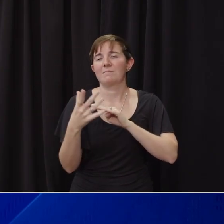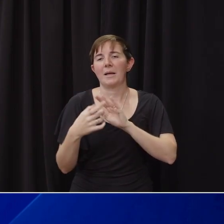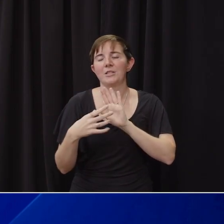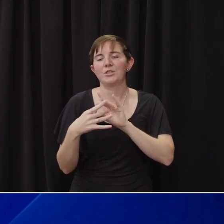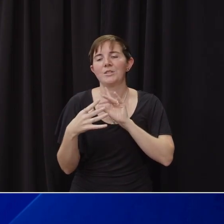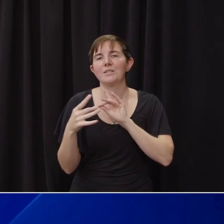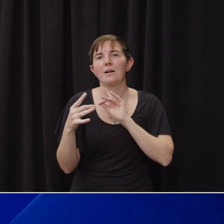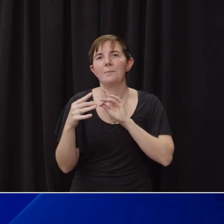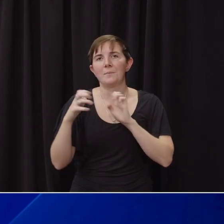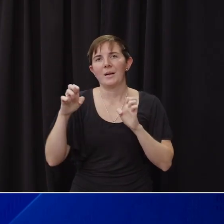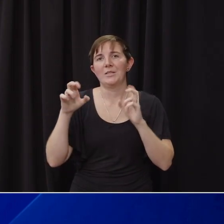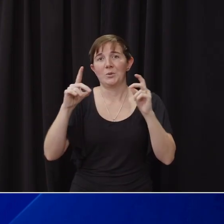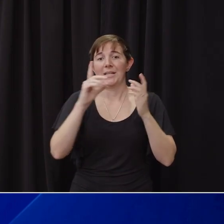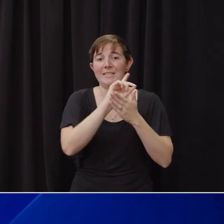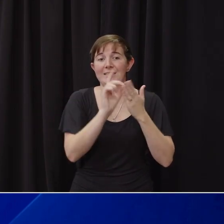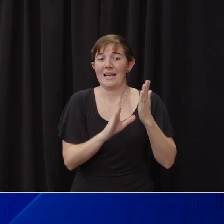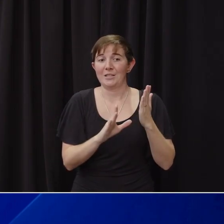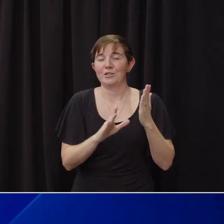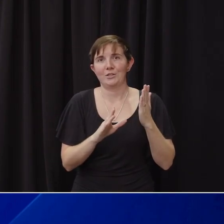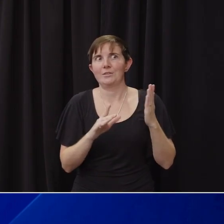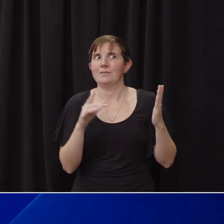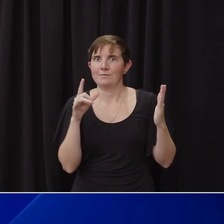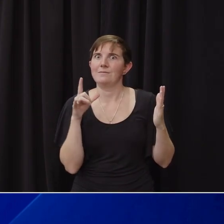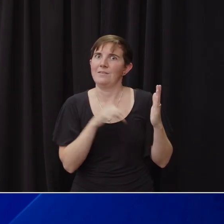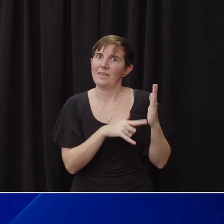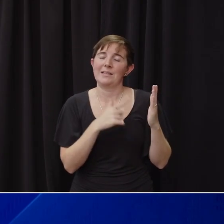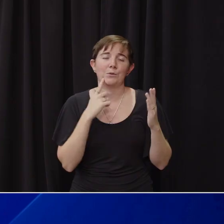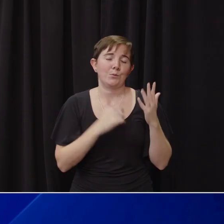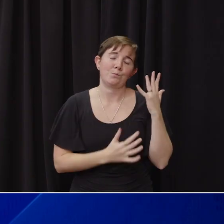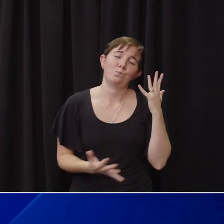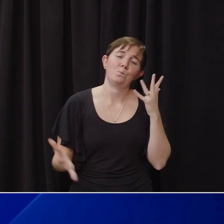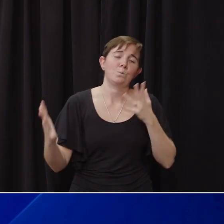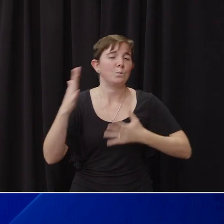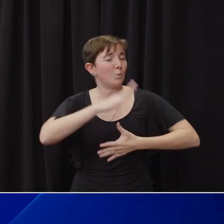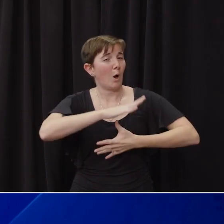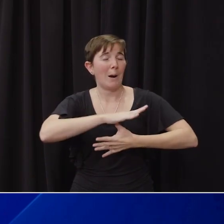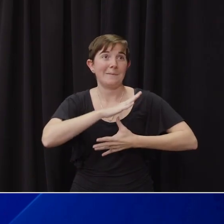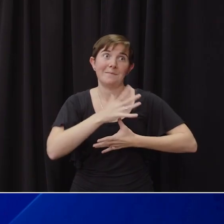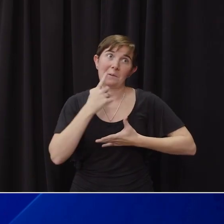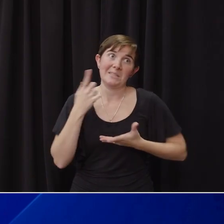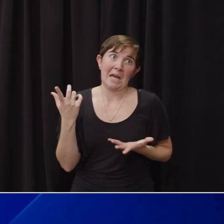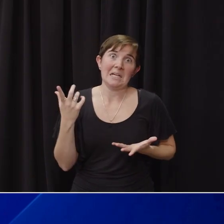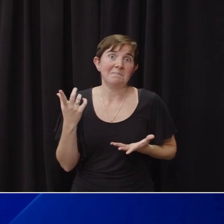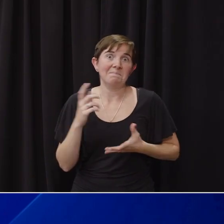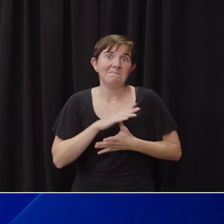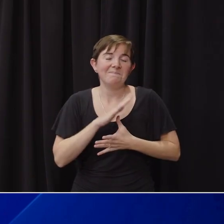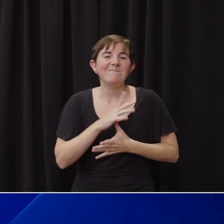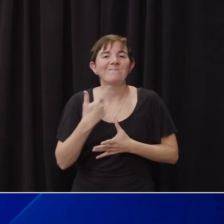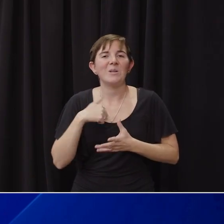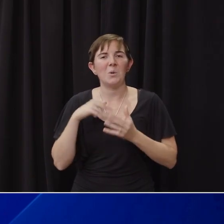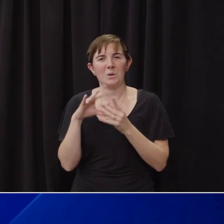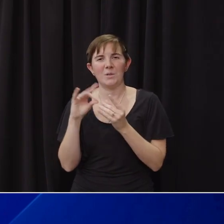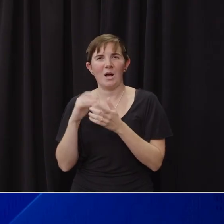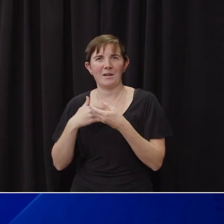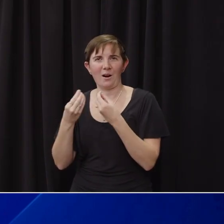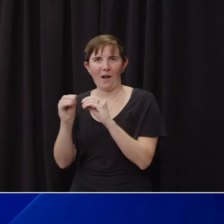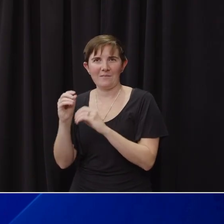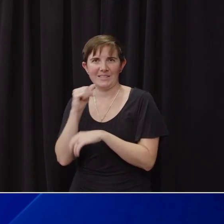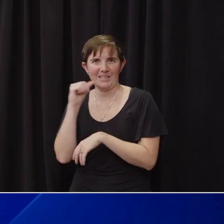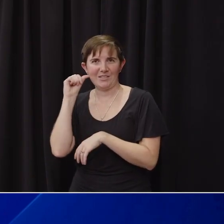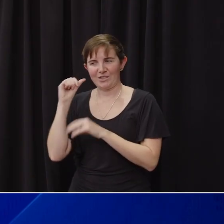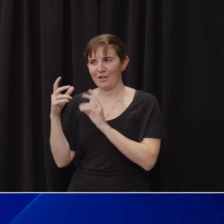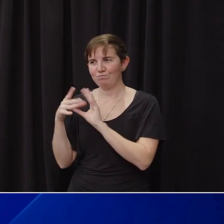is educating designers is probably top priority, maybe. We were talking in our office yesterday